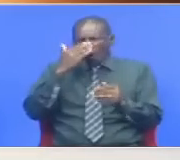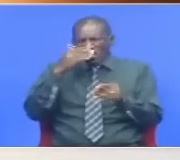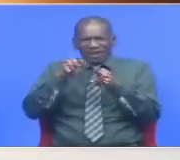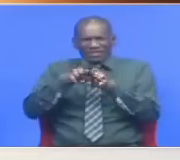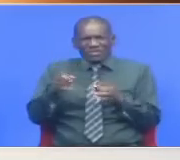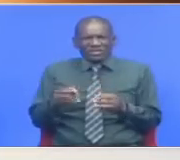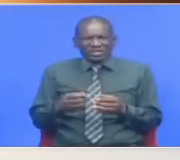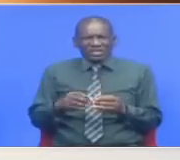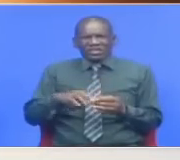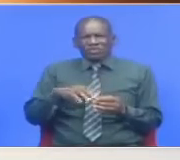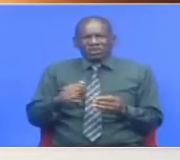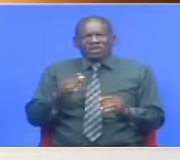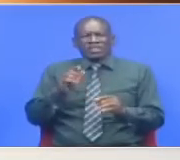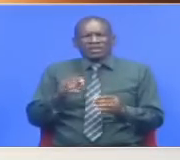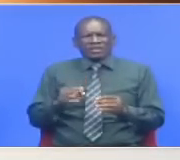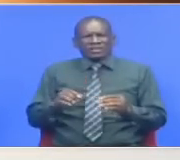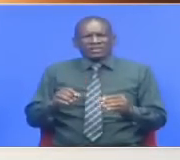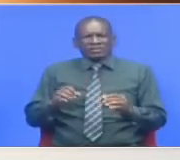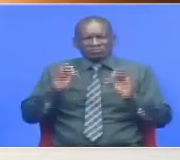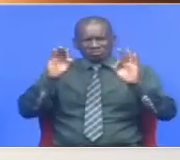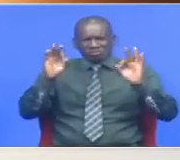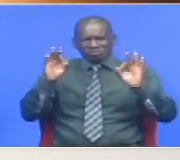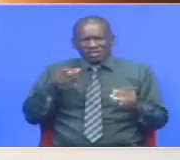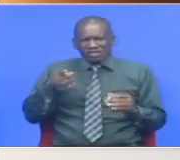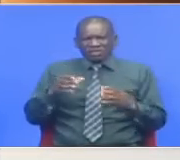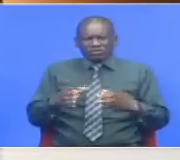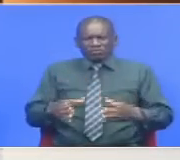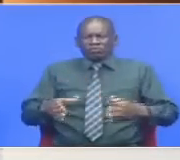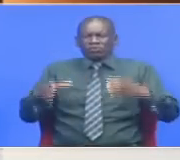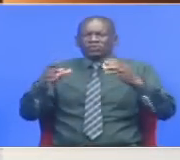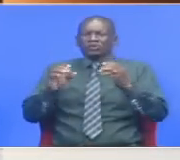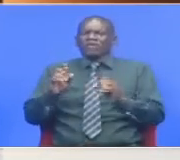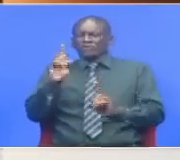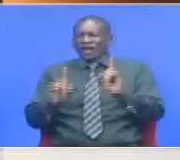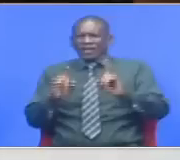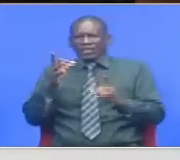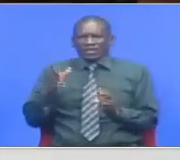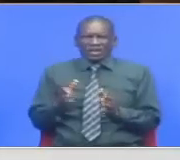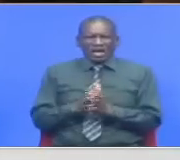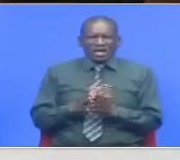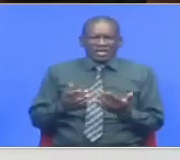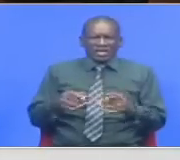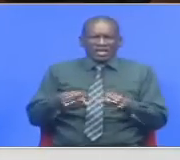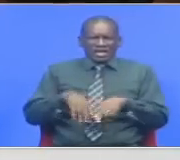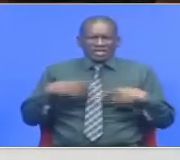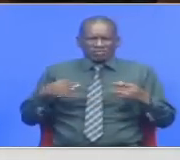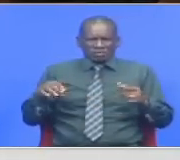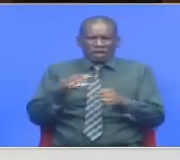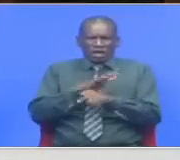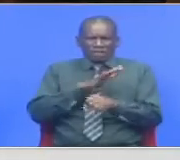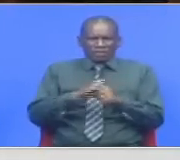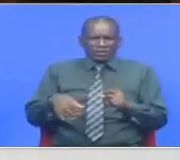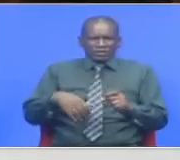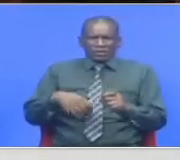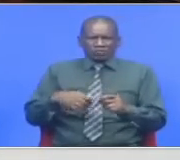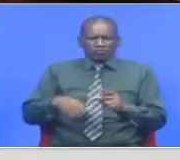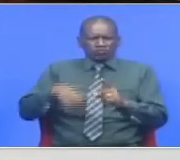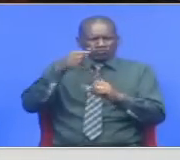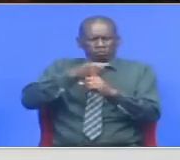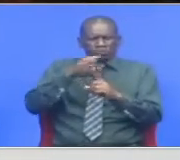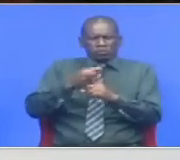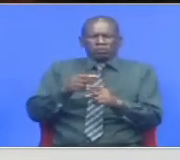On to another blazing issue. This post is lit. And while people are busy fighting Brother Francis over